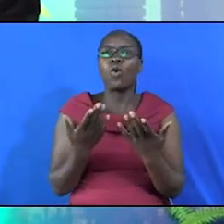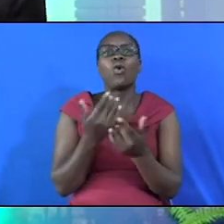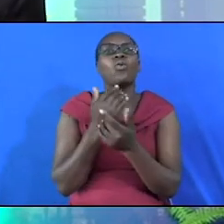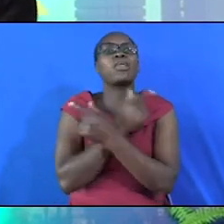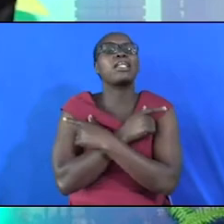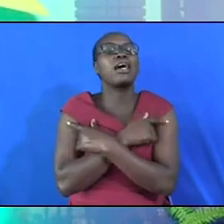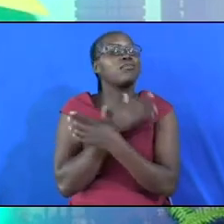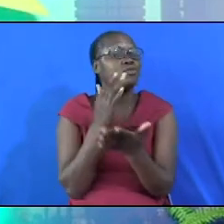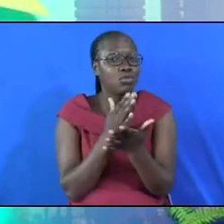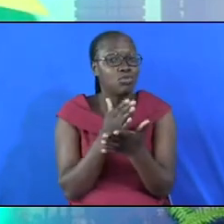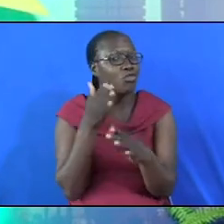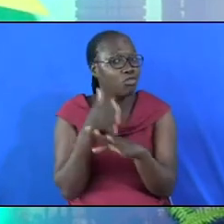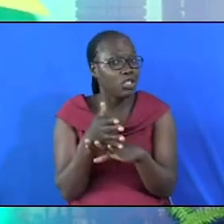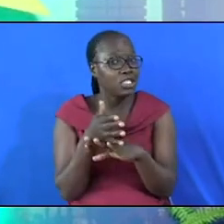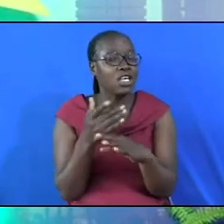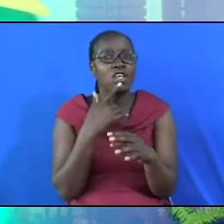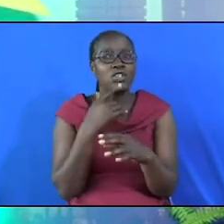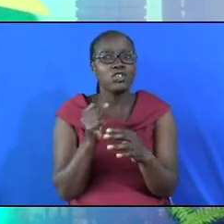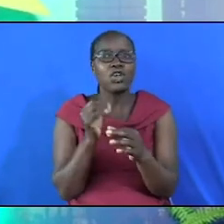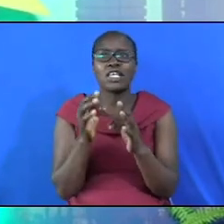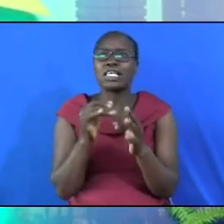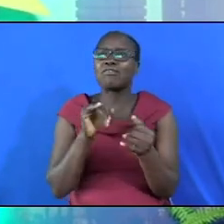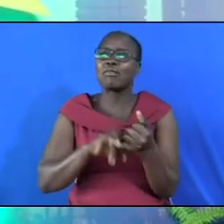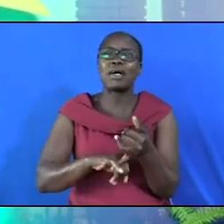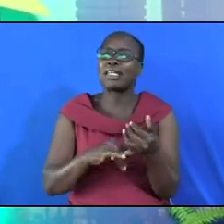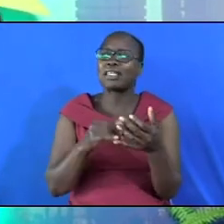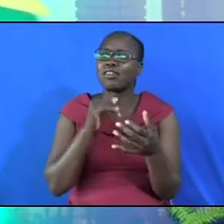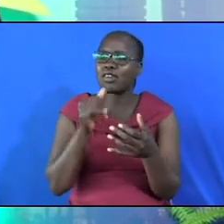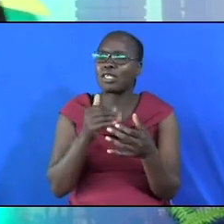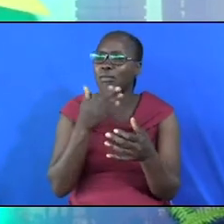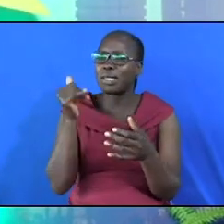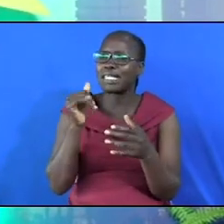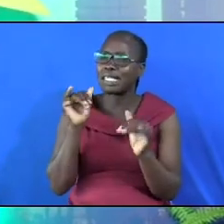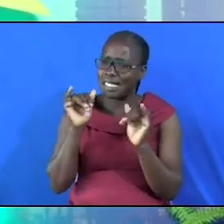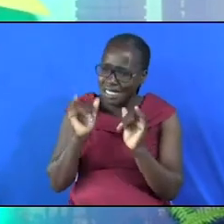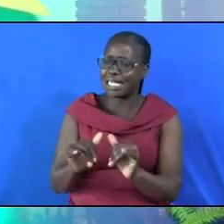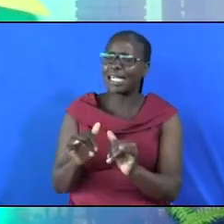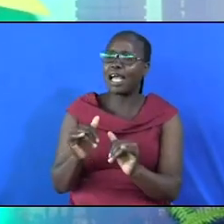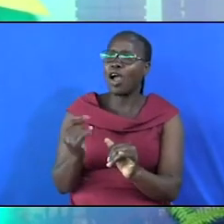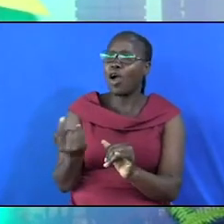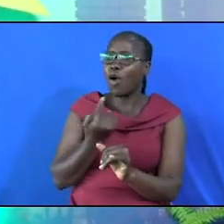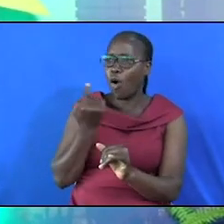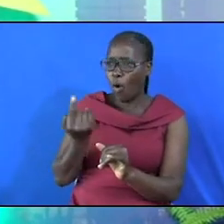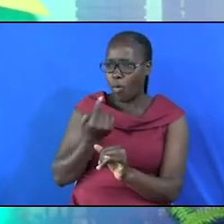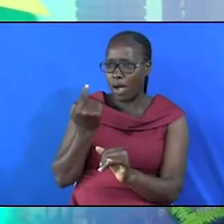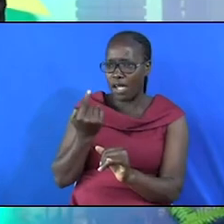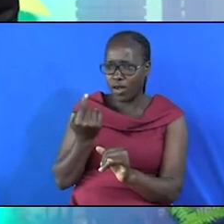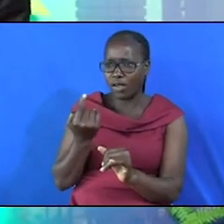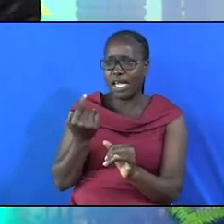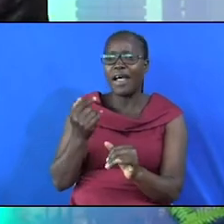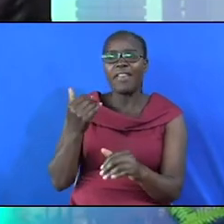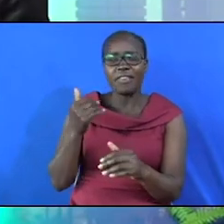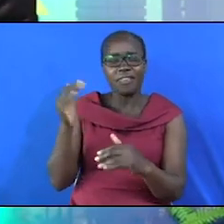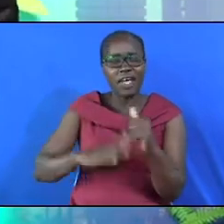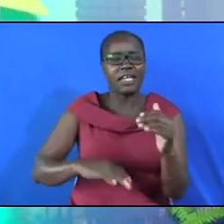false. So, if my daughter, it's better I stay home with my daughter than to marry a wrong